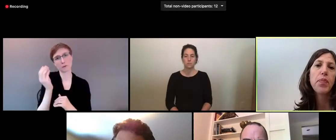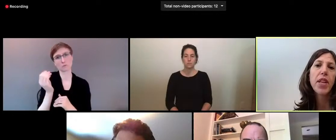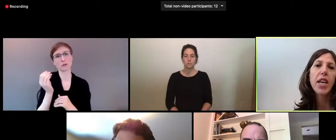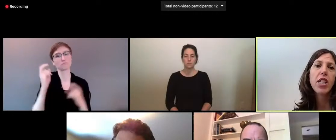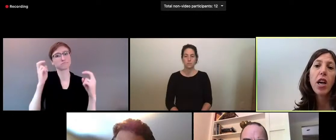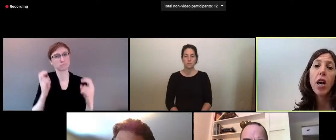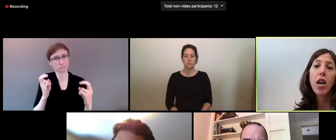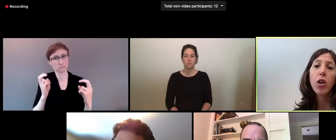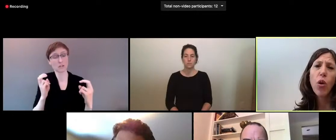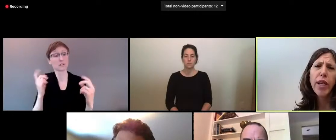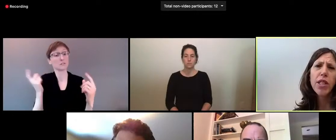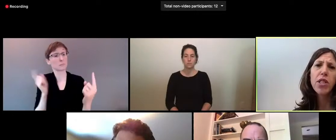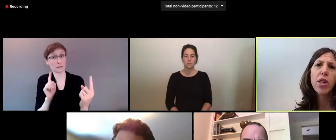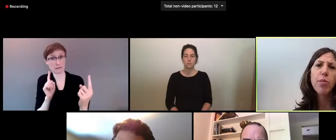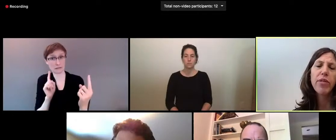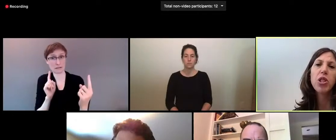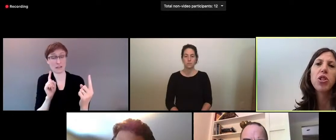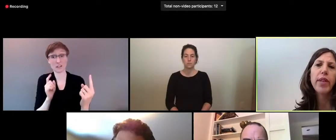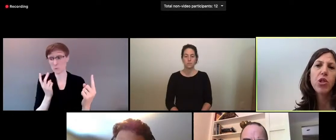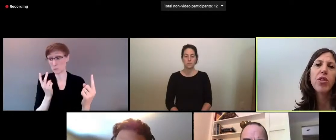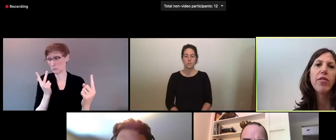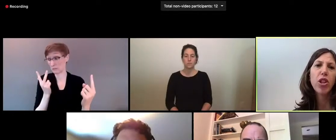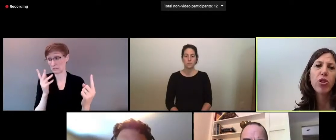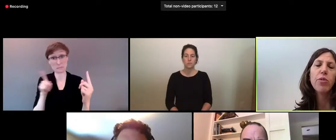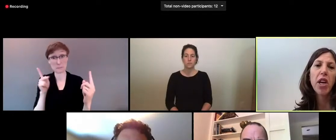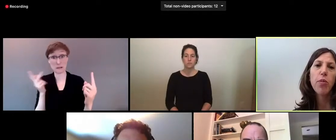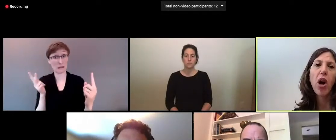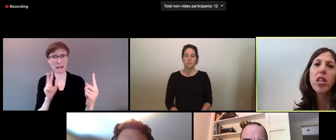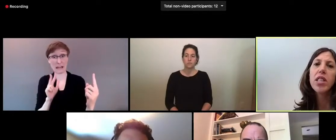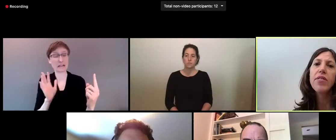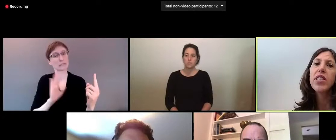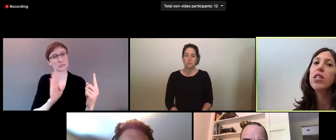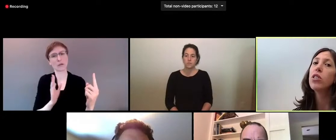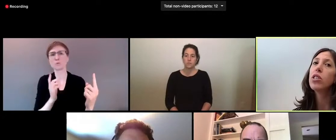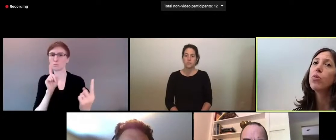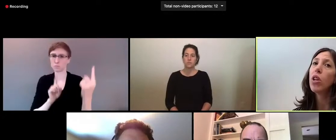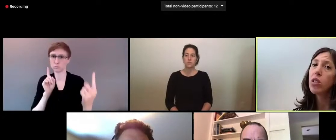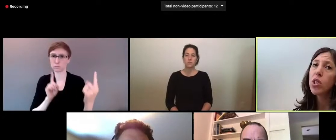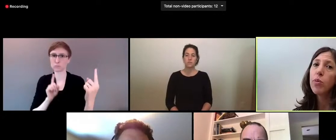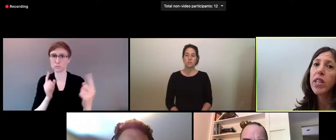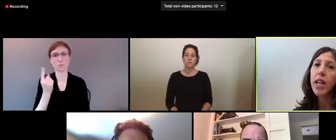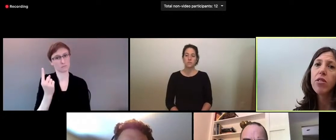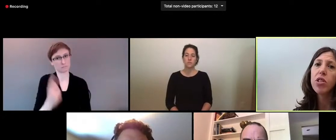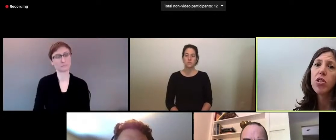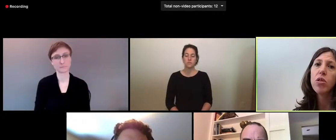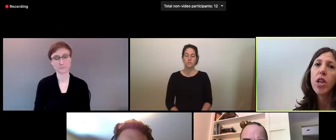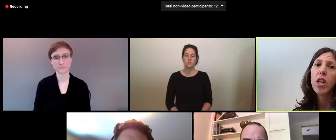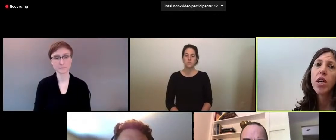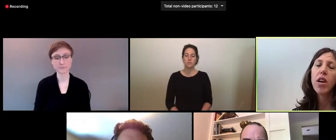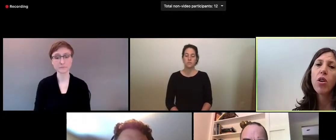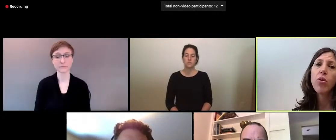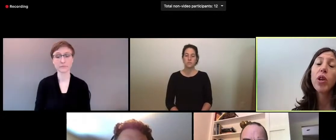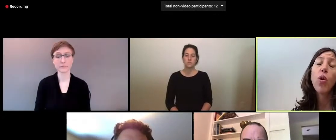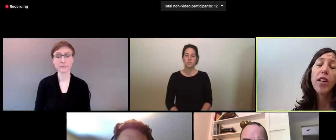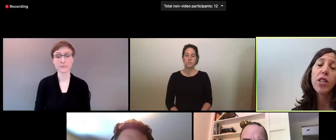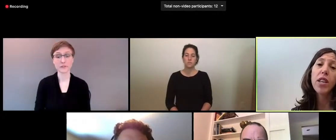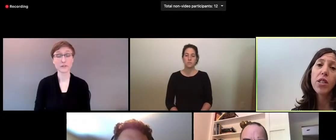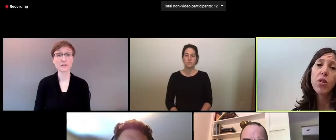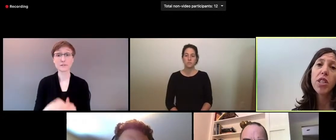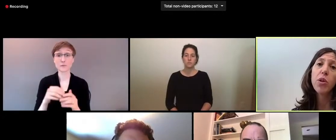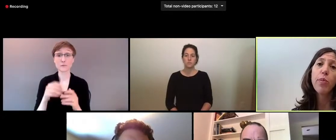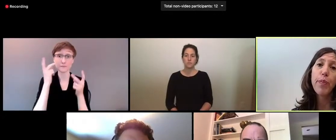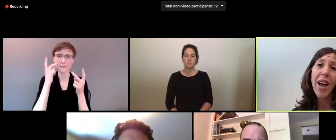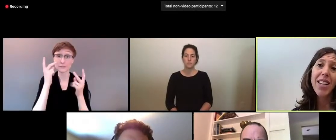resident. According to the Provincial Ministry of Long-Term Care Policy, visitors will also be allowed to, or